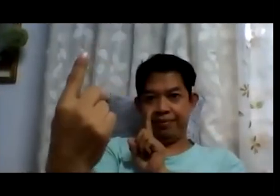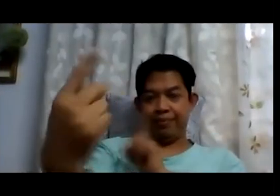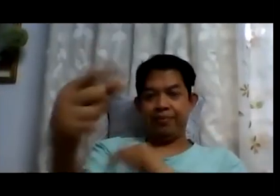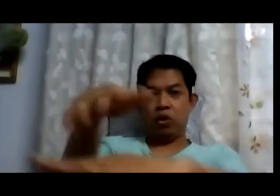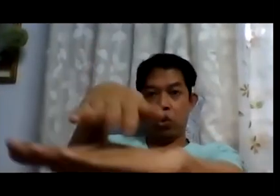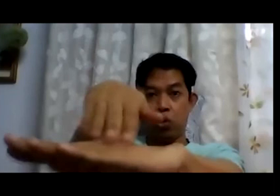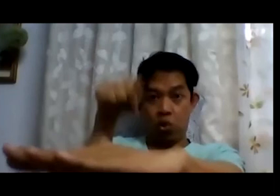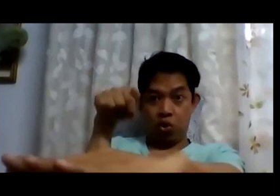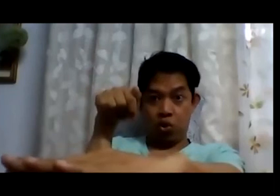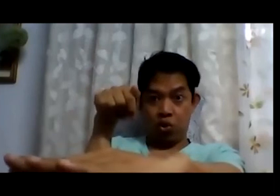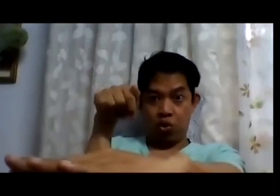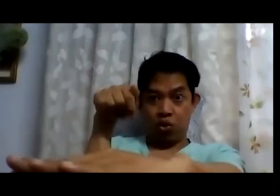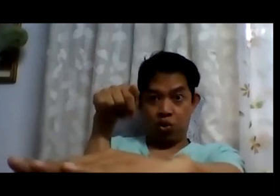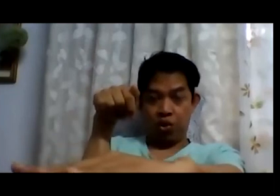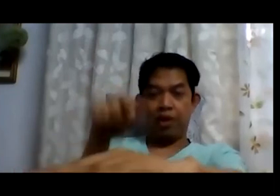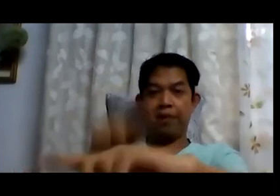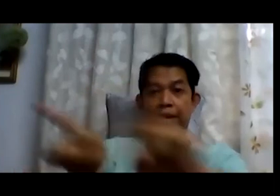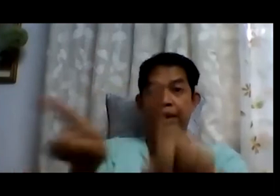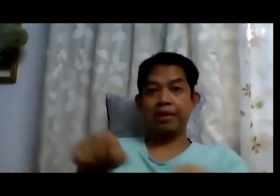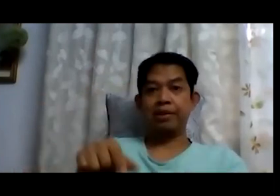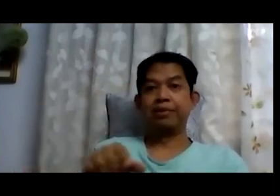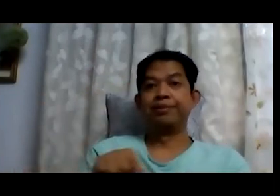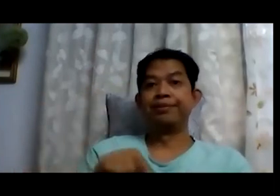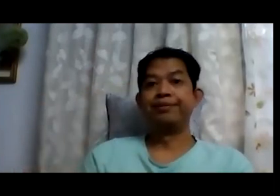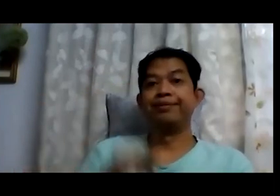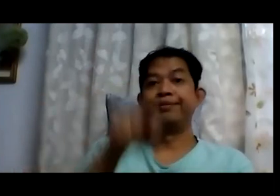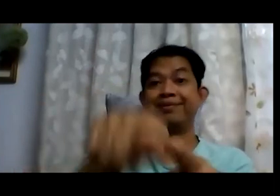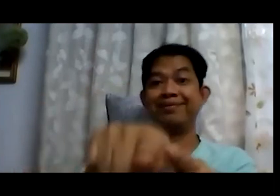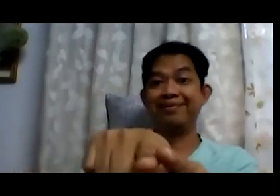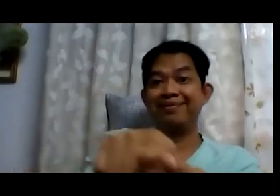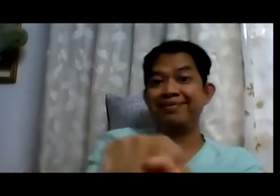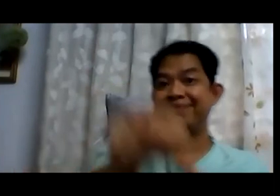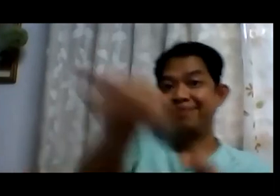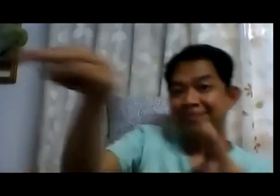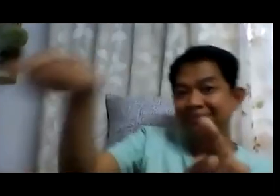I address you, that's first one. I call you.